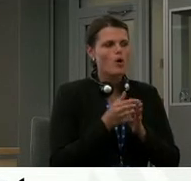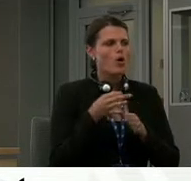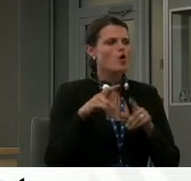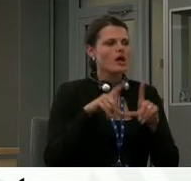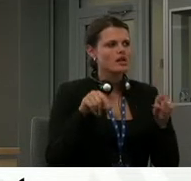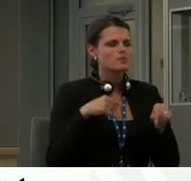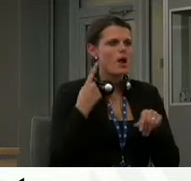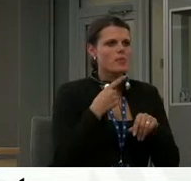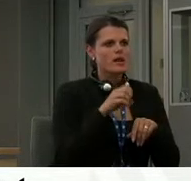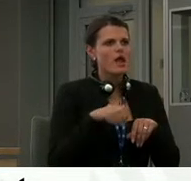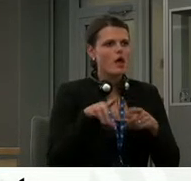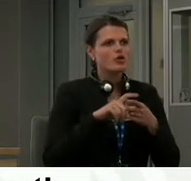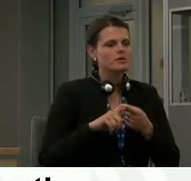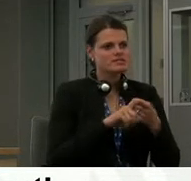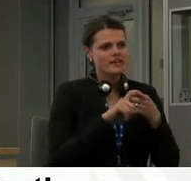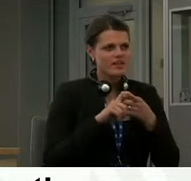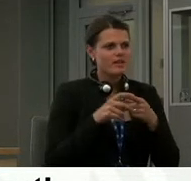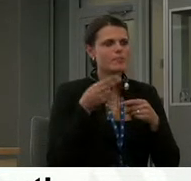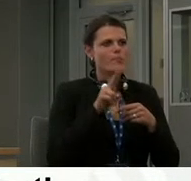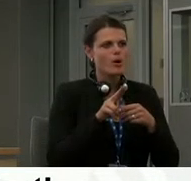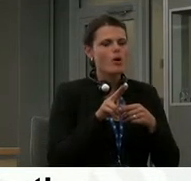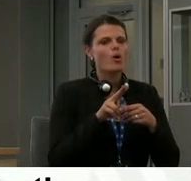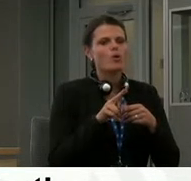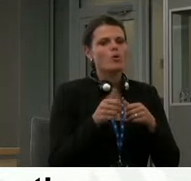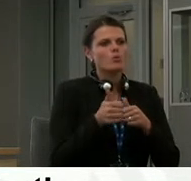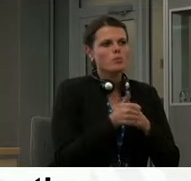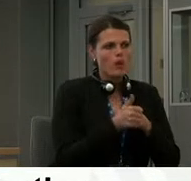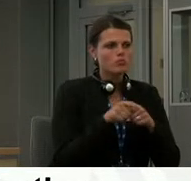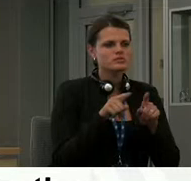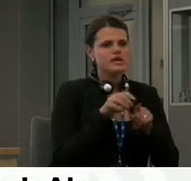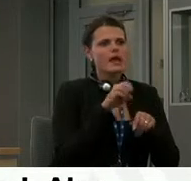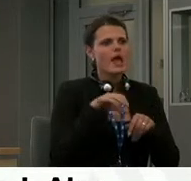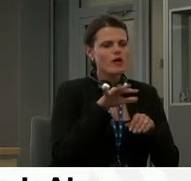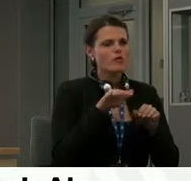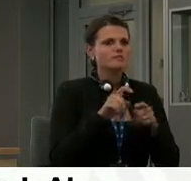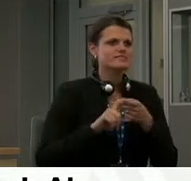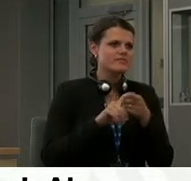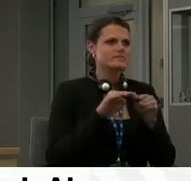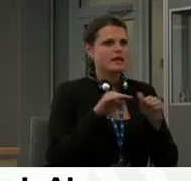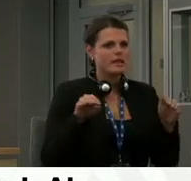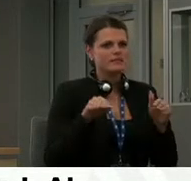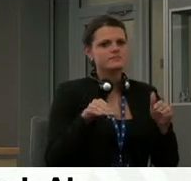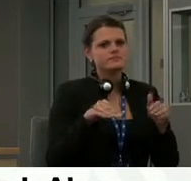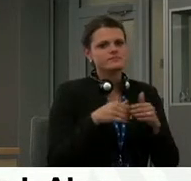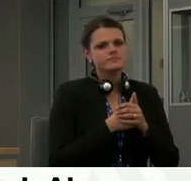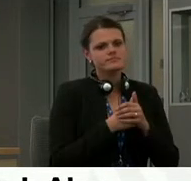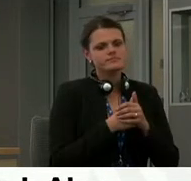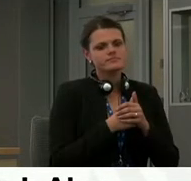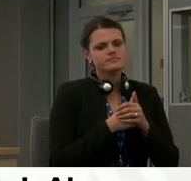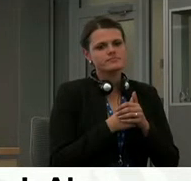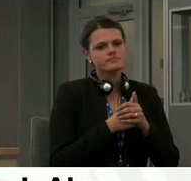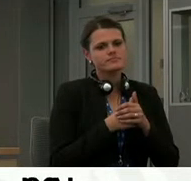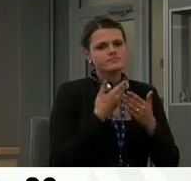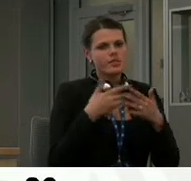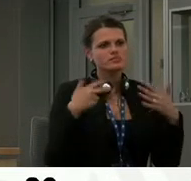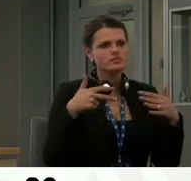organizations across the European Union and beyond, also at the European level, representing the 80 million